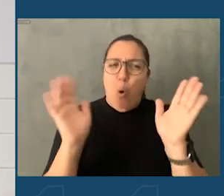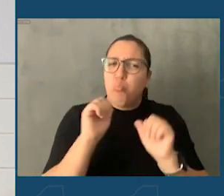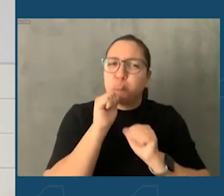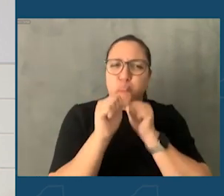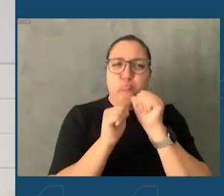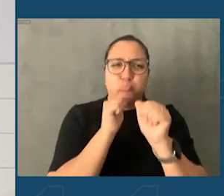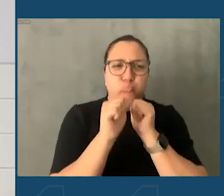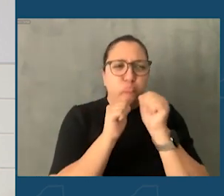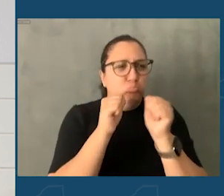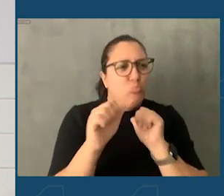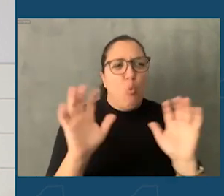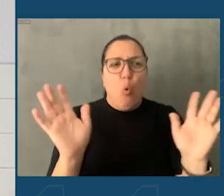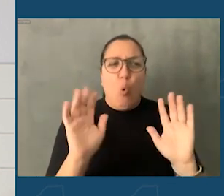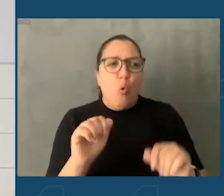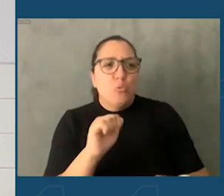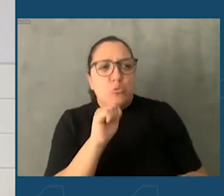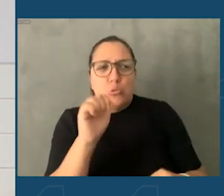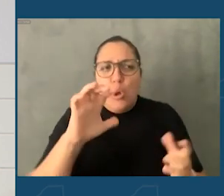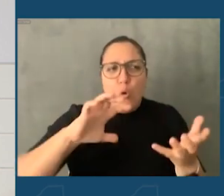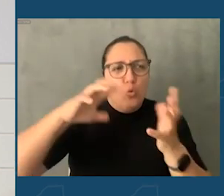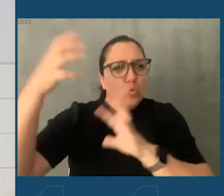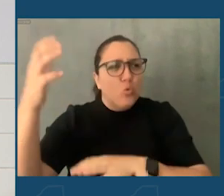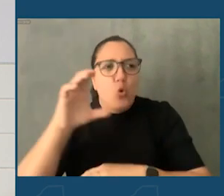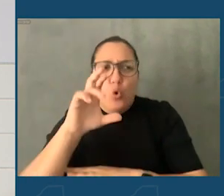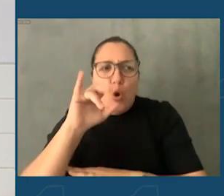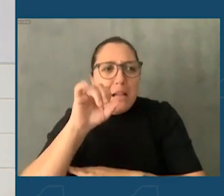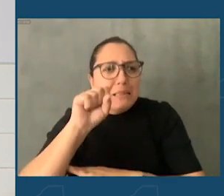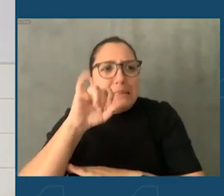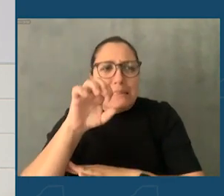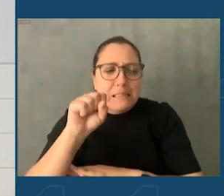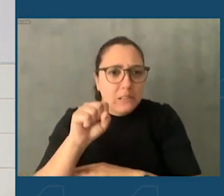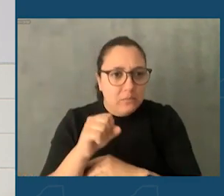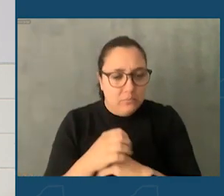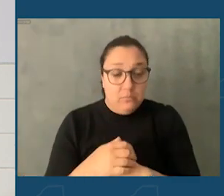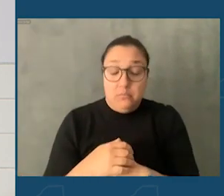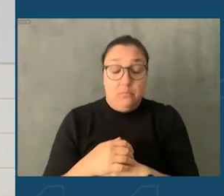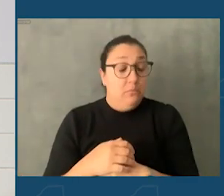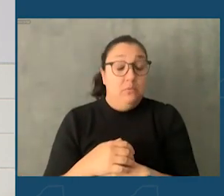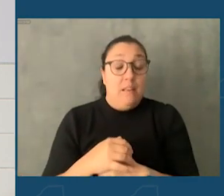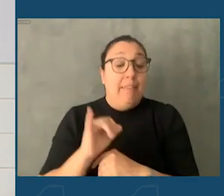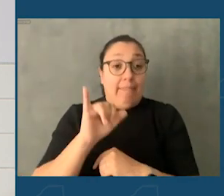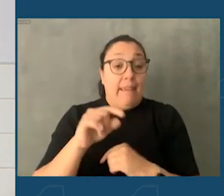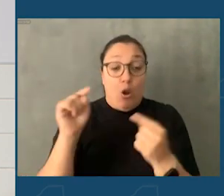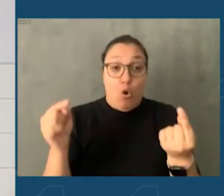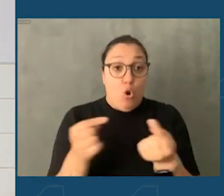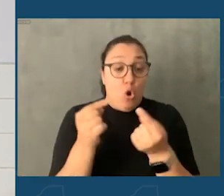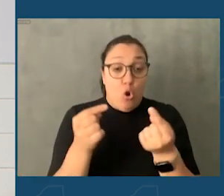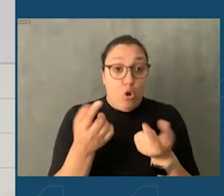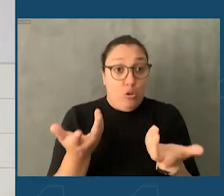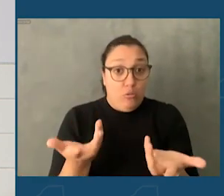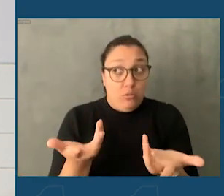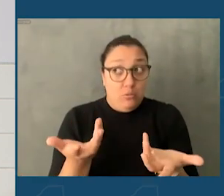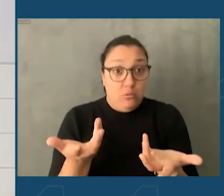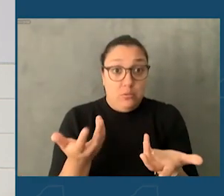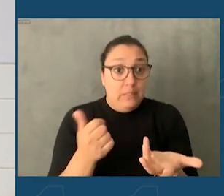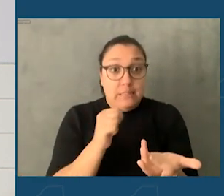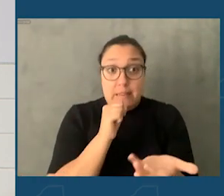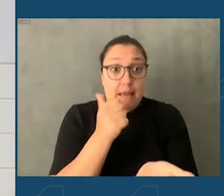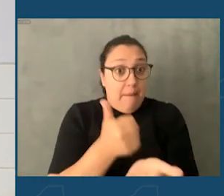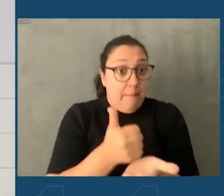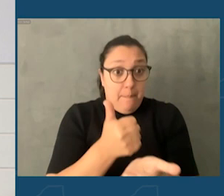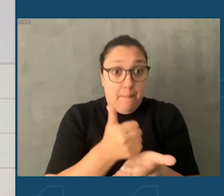hurting our fight. And we are all in this city together. It doesn't matter if you are